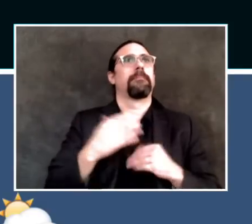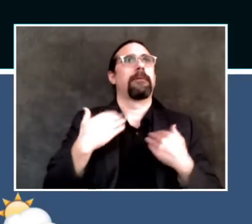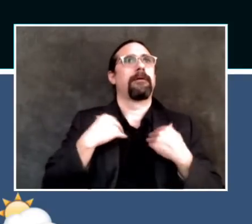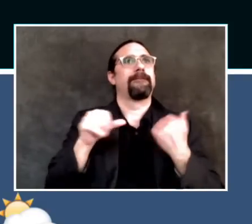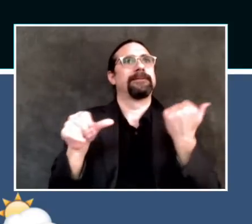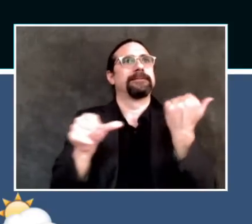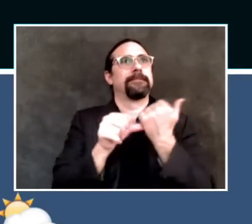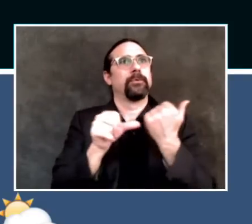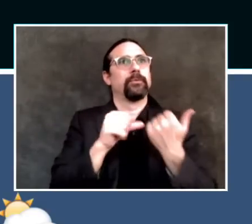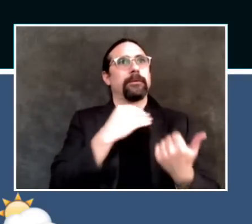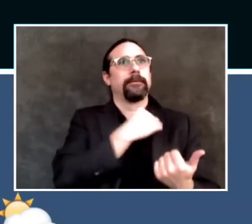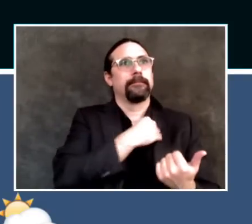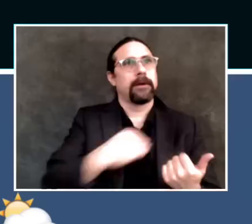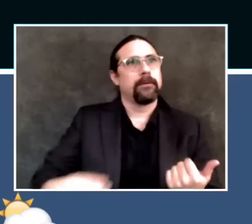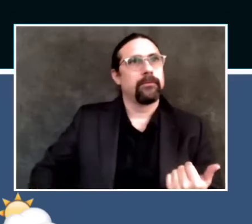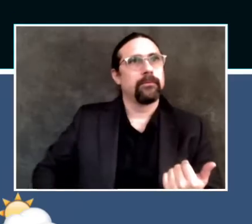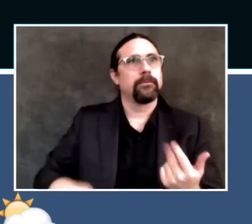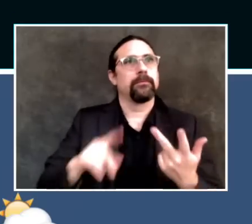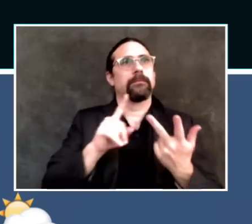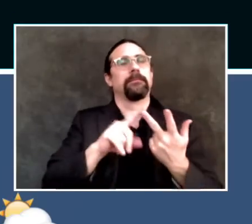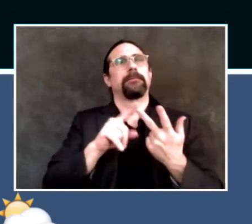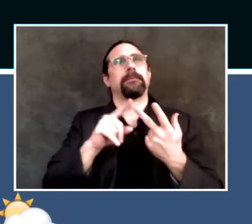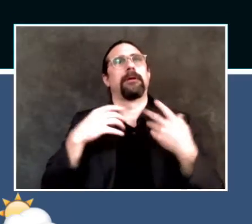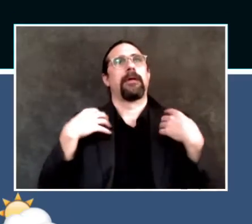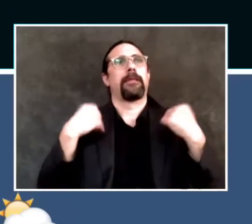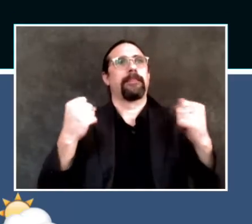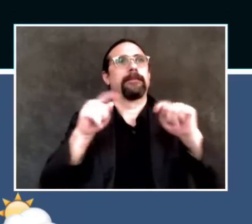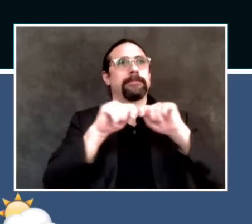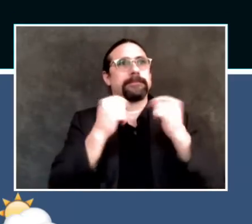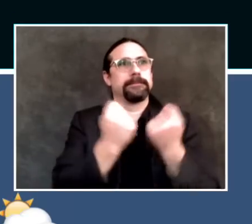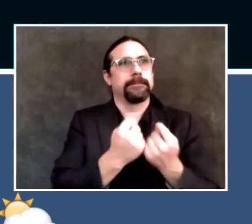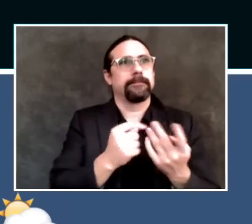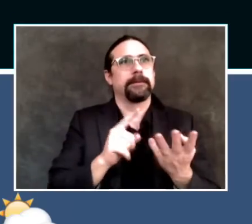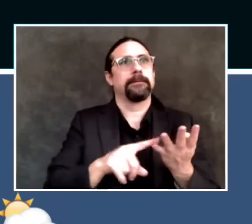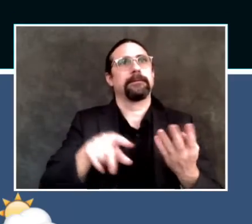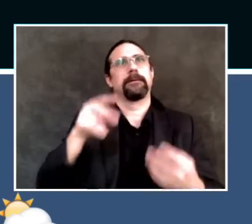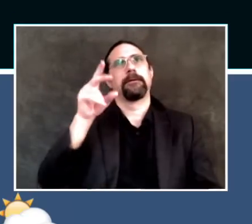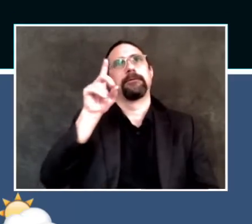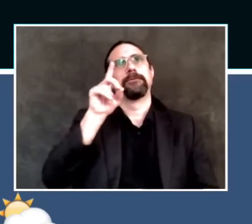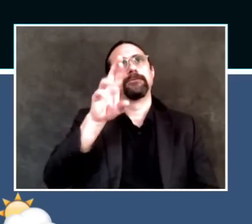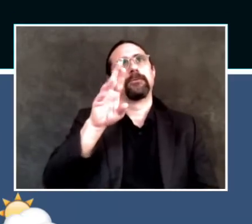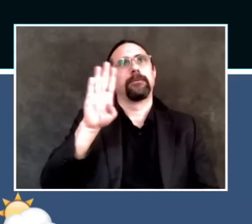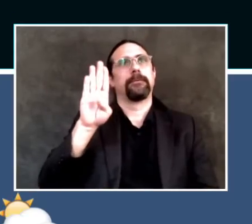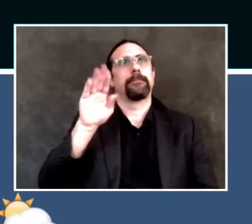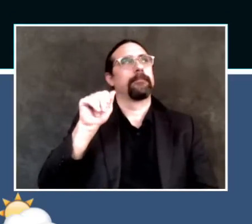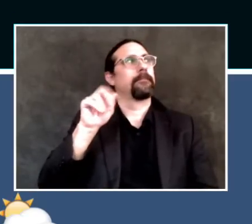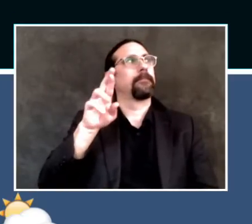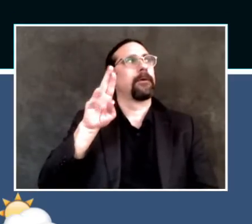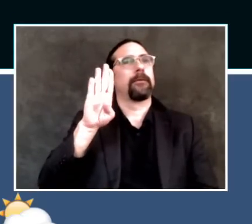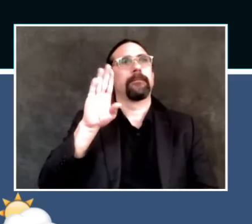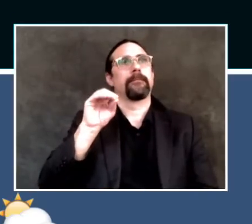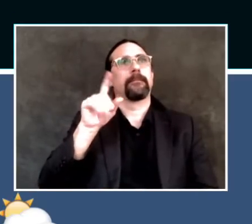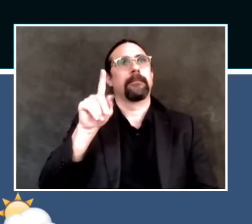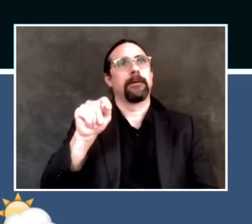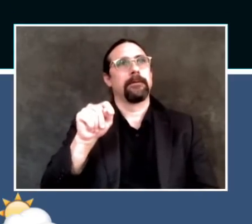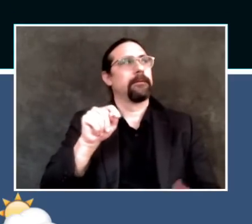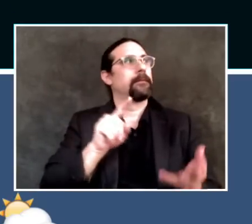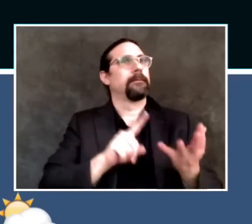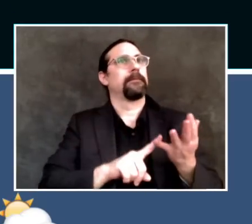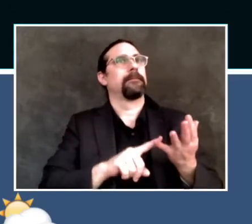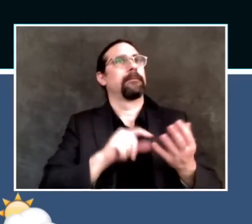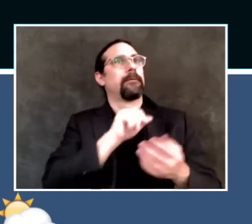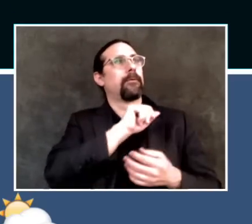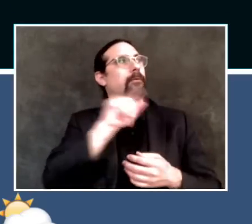Oxiris Barbeau, and our Deputy Commissioner, Dr. Dimitri Daskalakis, and all of their staff, Health and